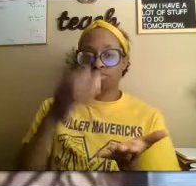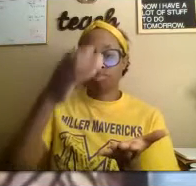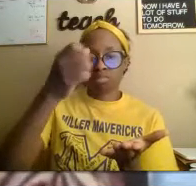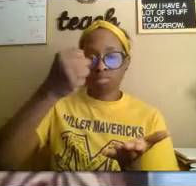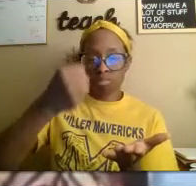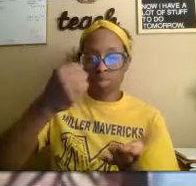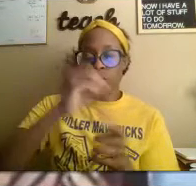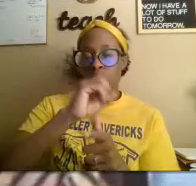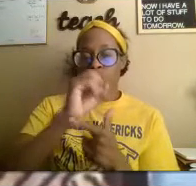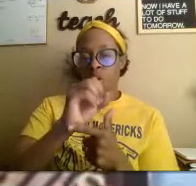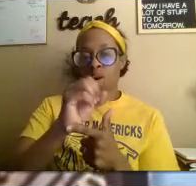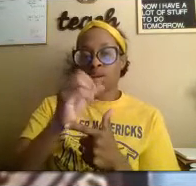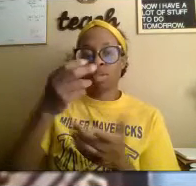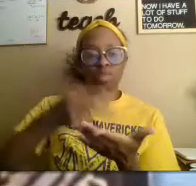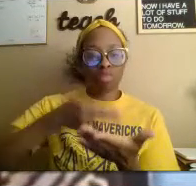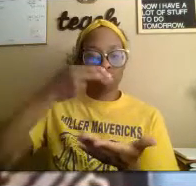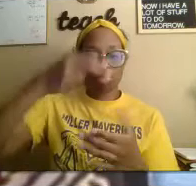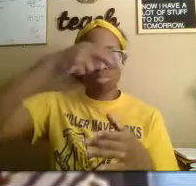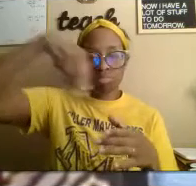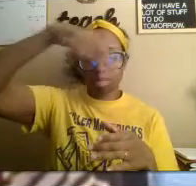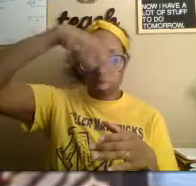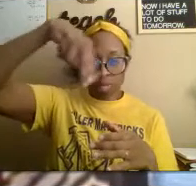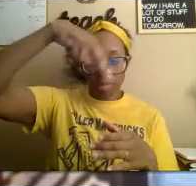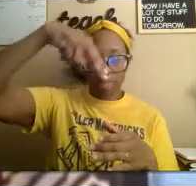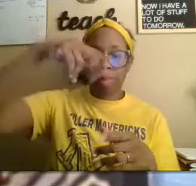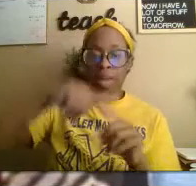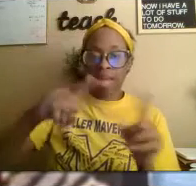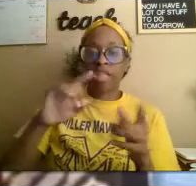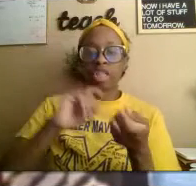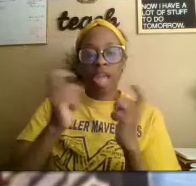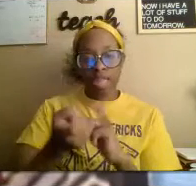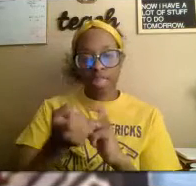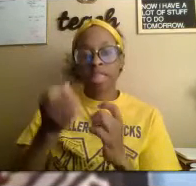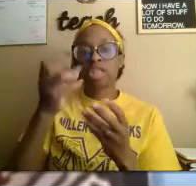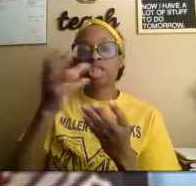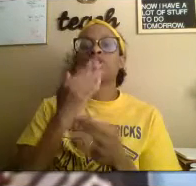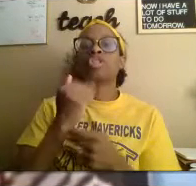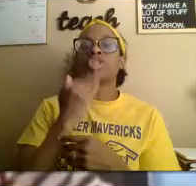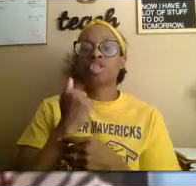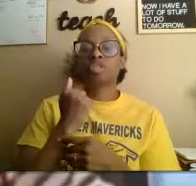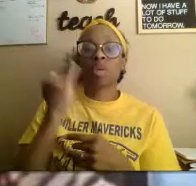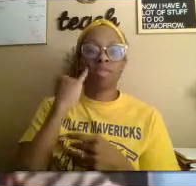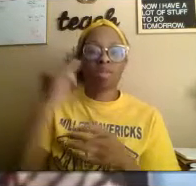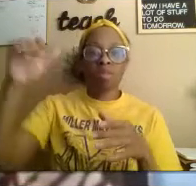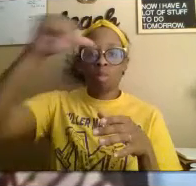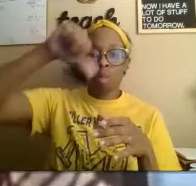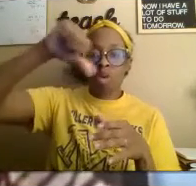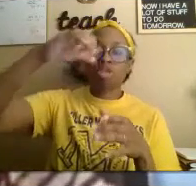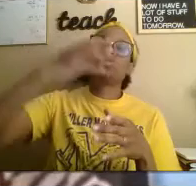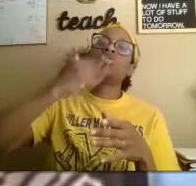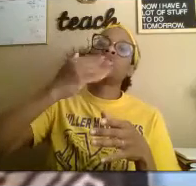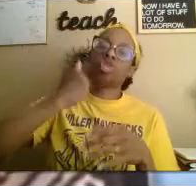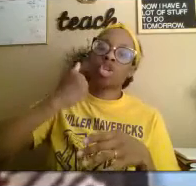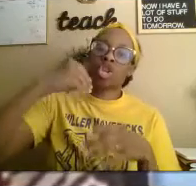sugar. Solubility is the ability of a substance to dissolve when mixed in another. My